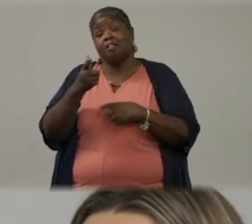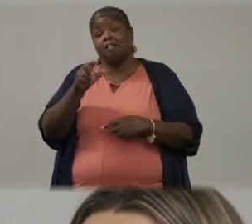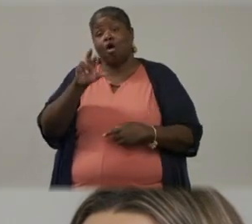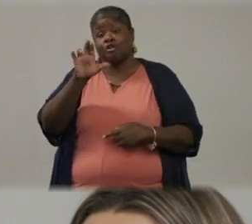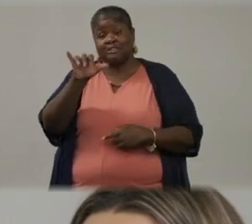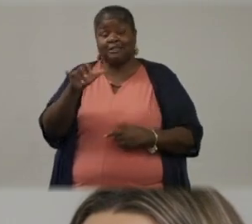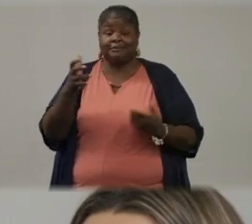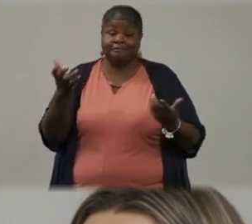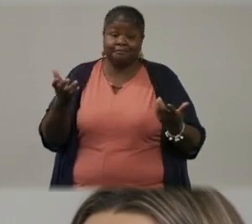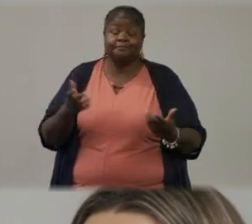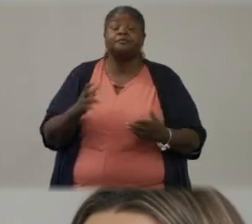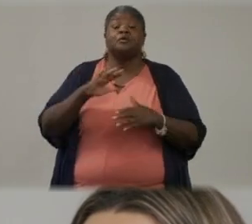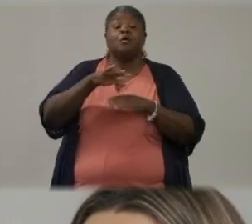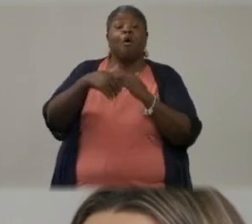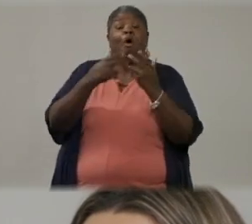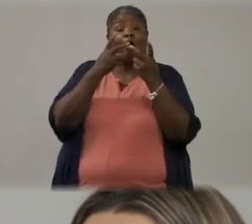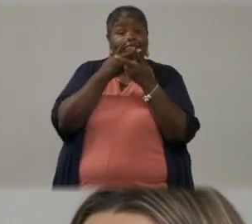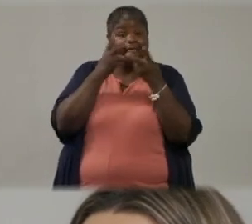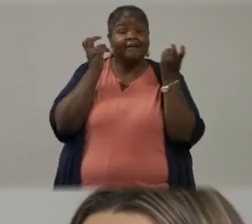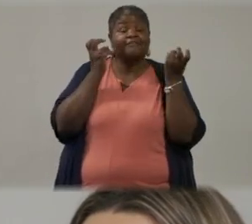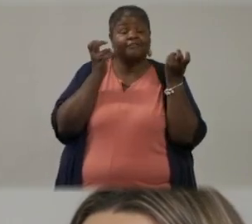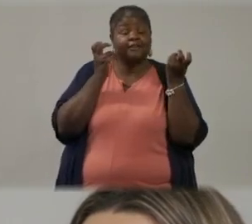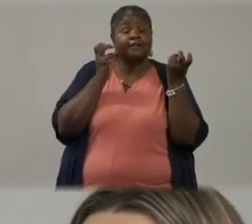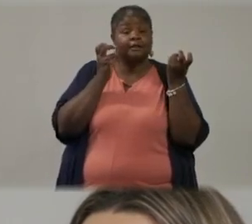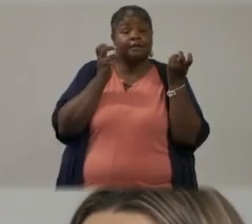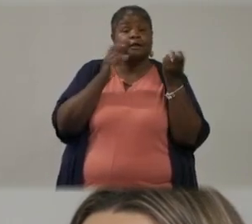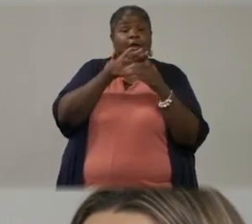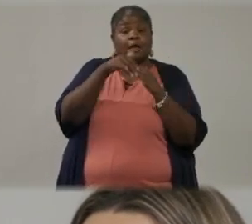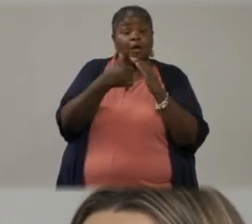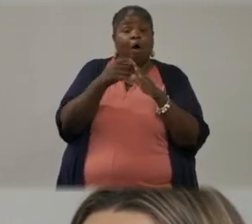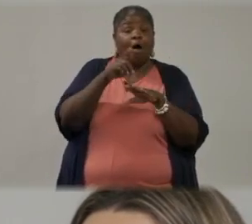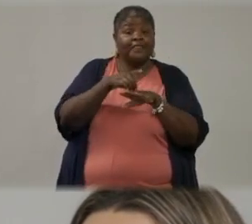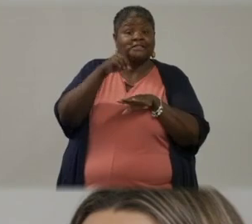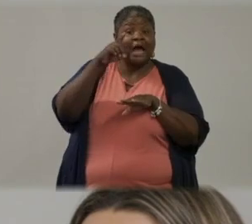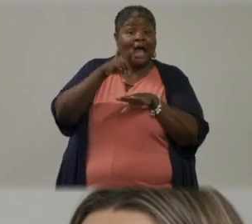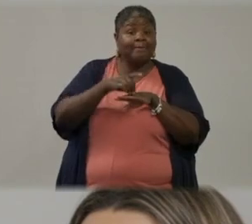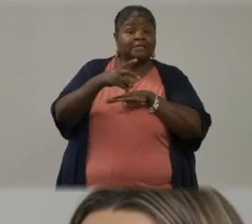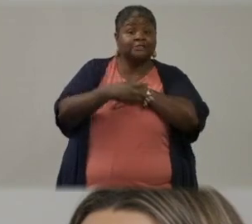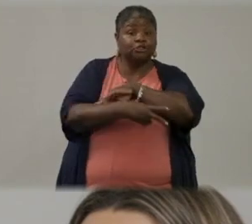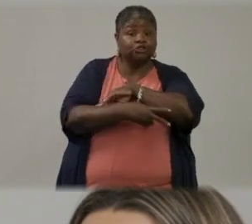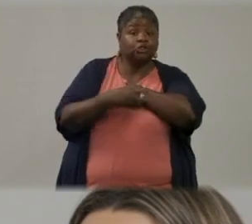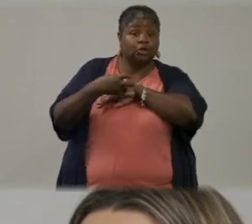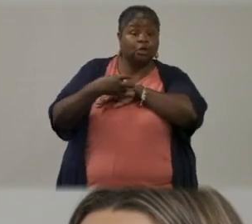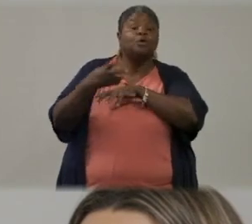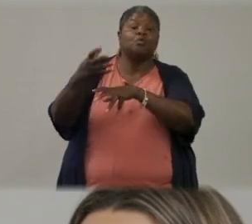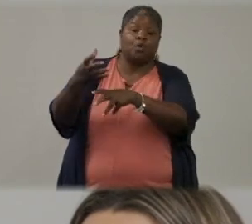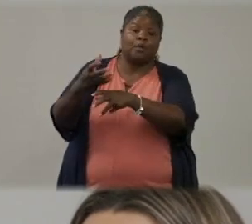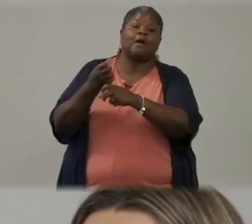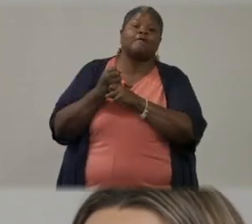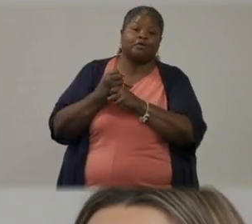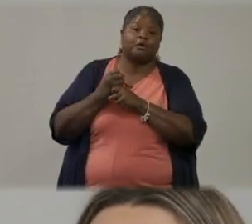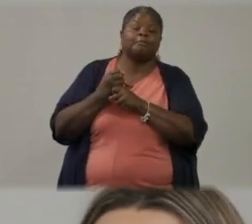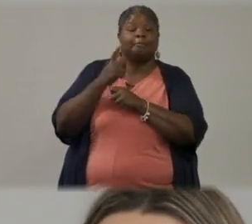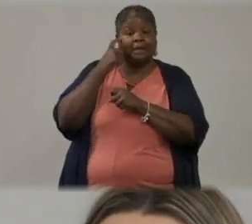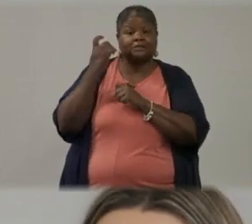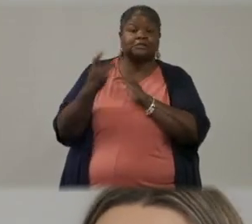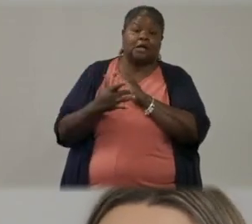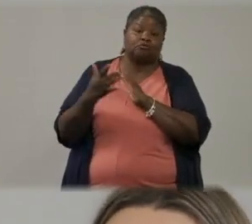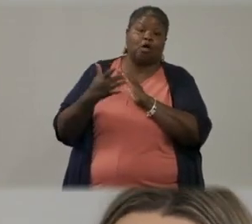theft, and all the diamonds that he took were recovered because of the technology that we